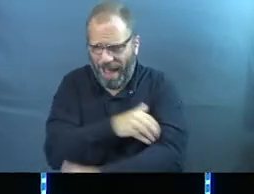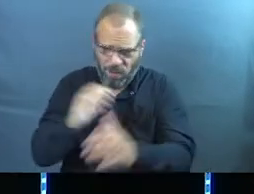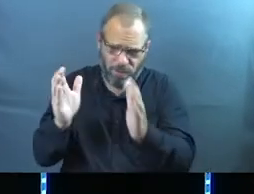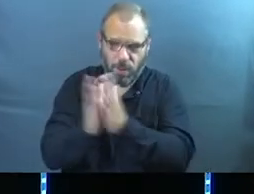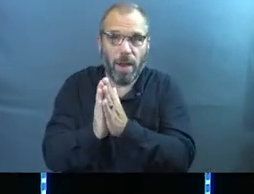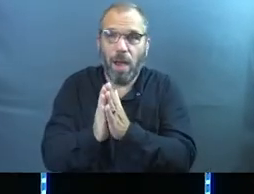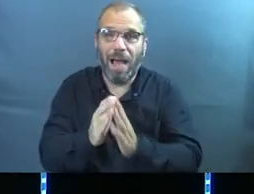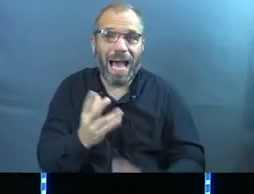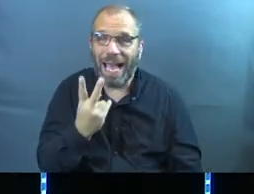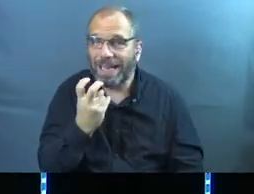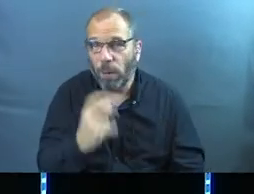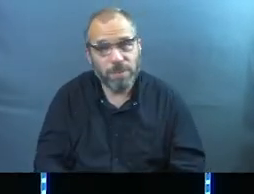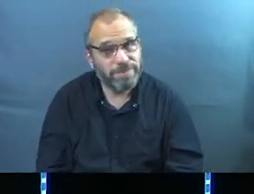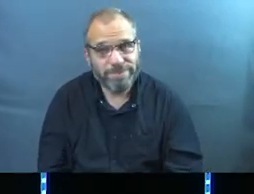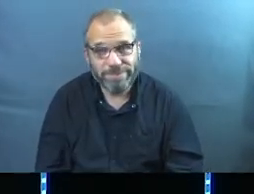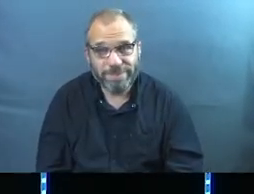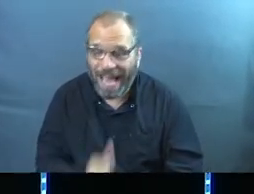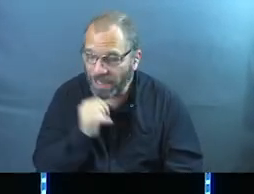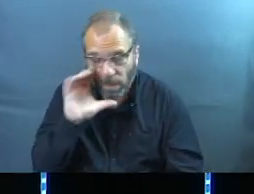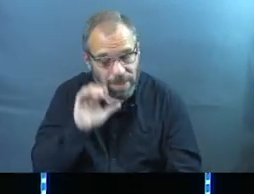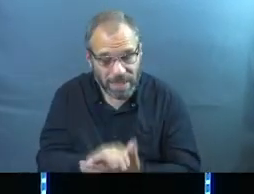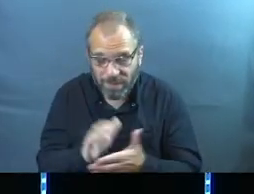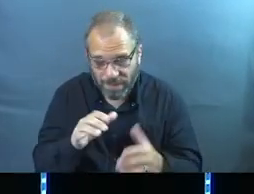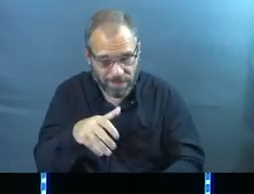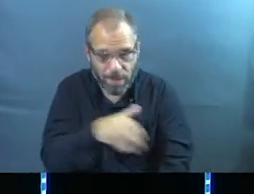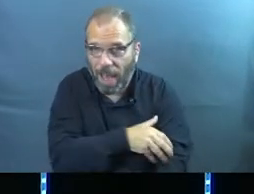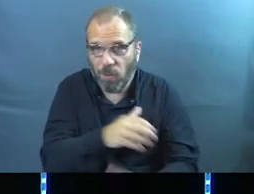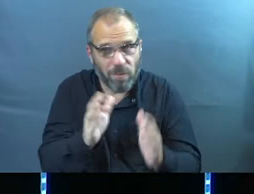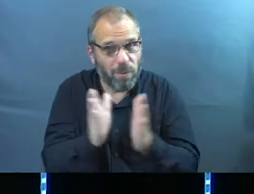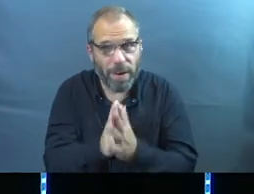of prayer. I don't.